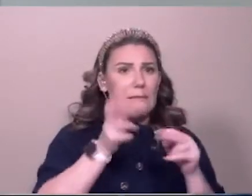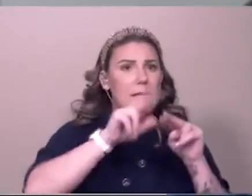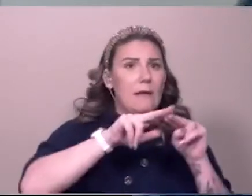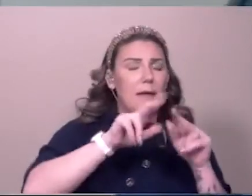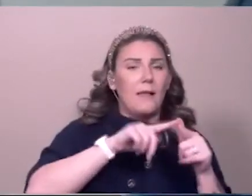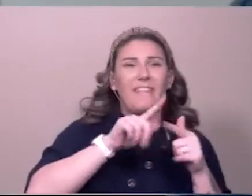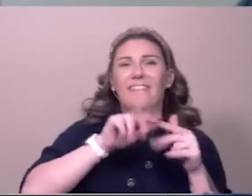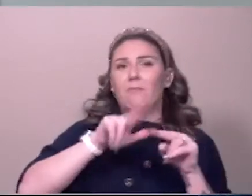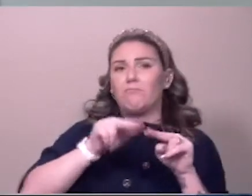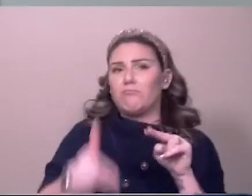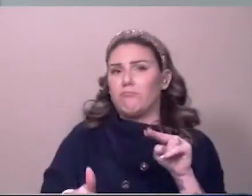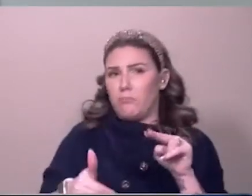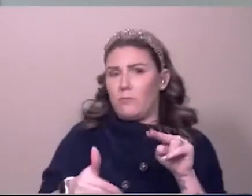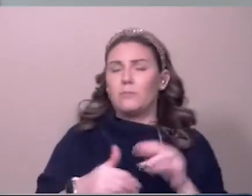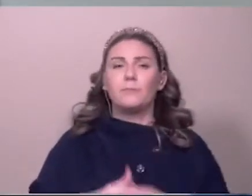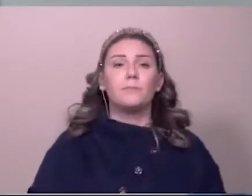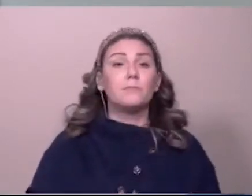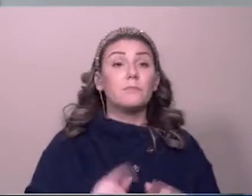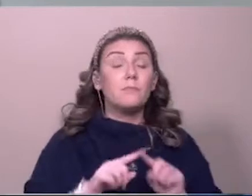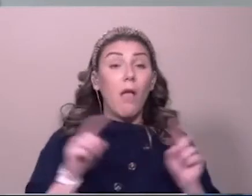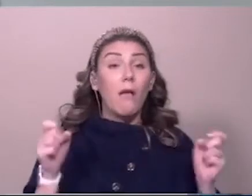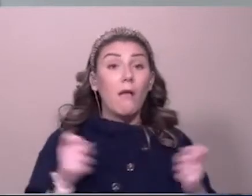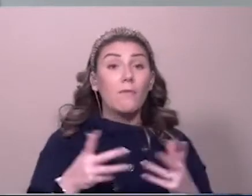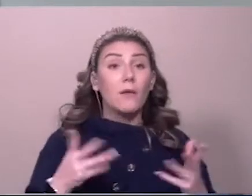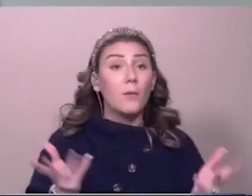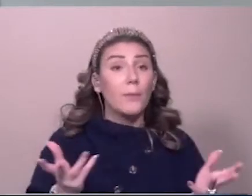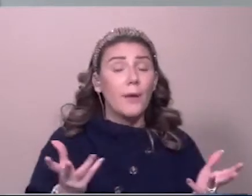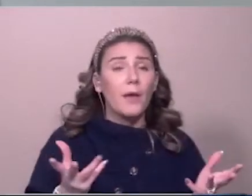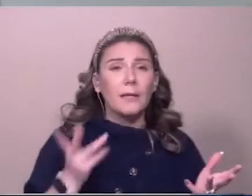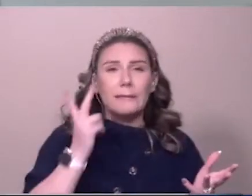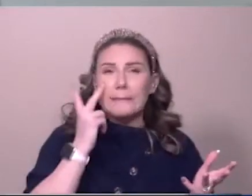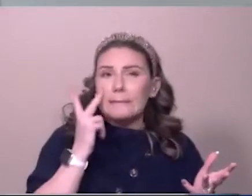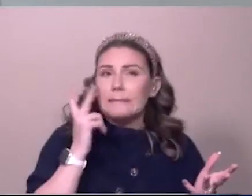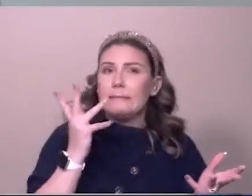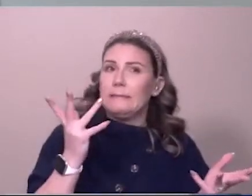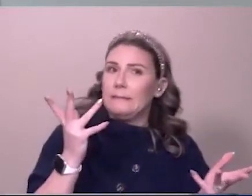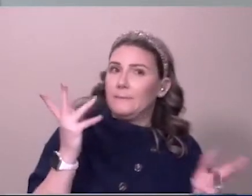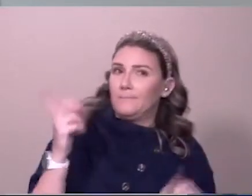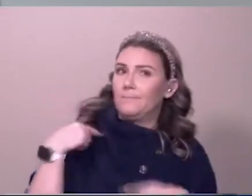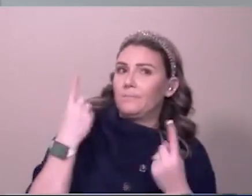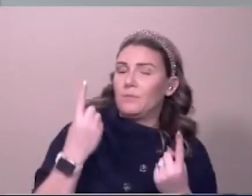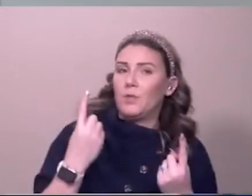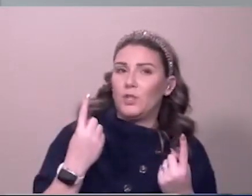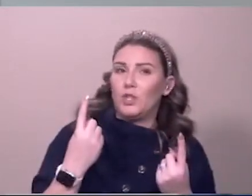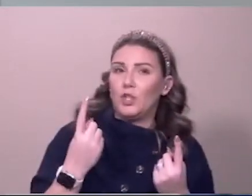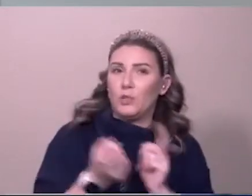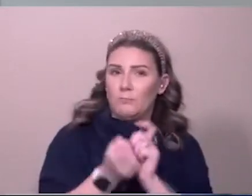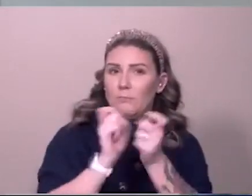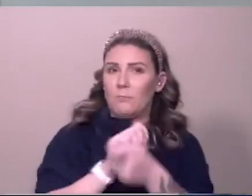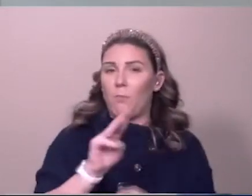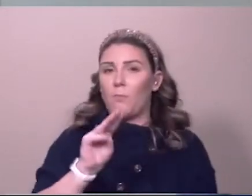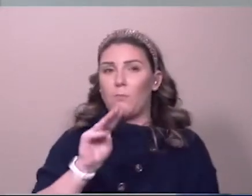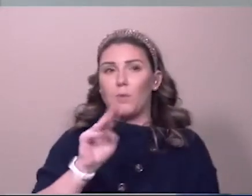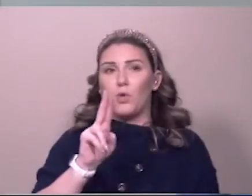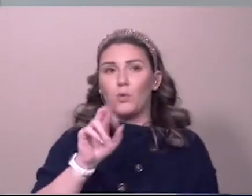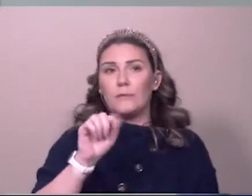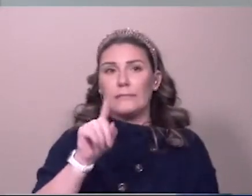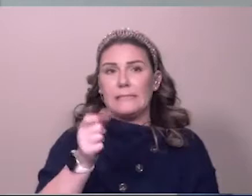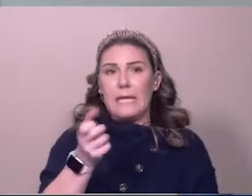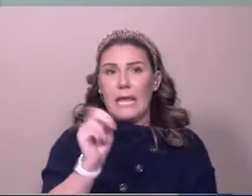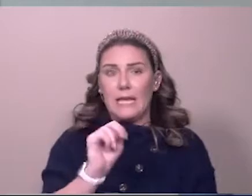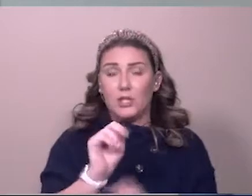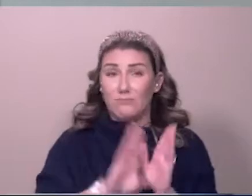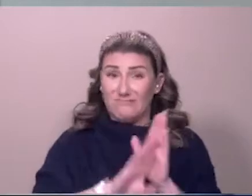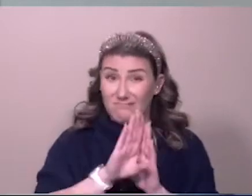end. But the fear is, and what's been seen is that mutants are developing, and they're developing